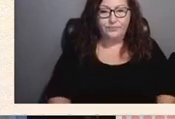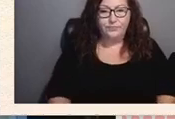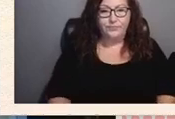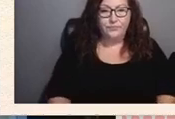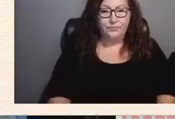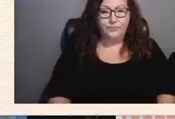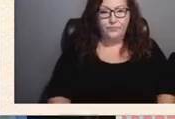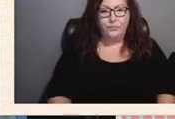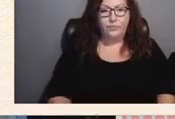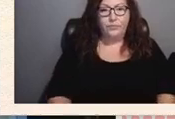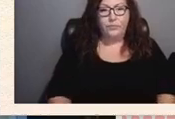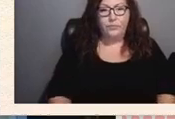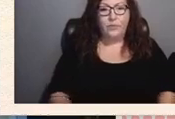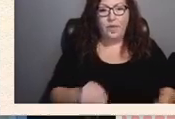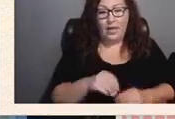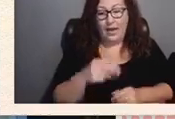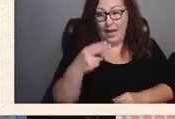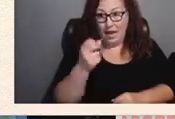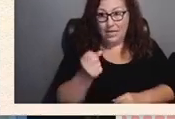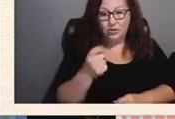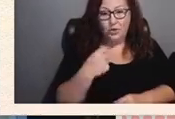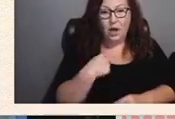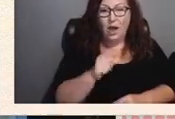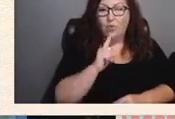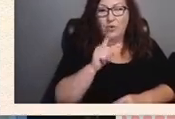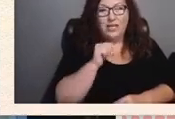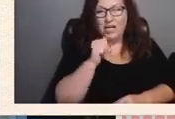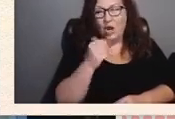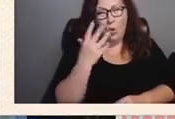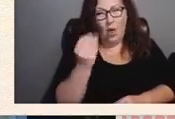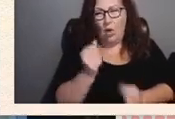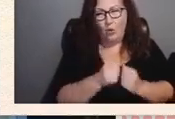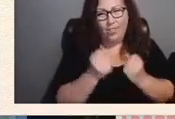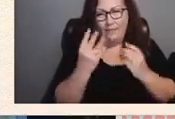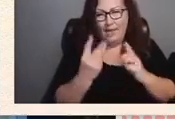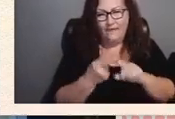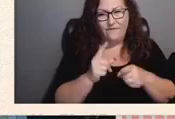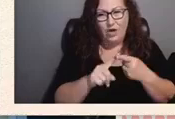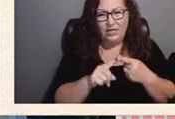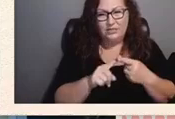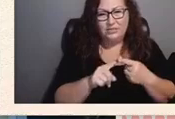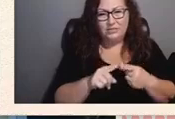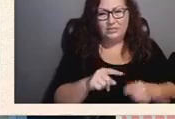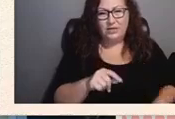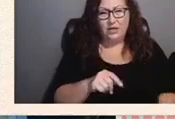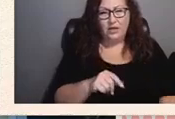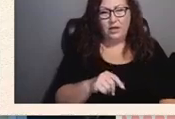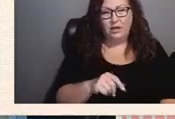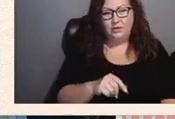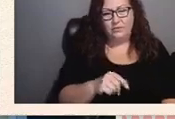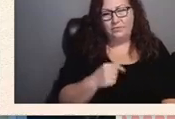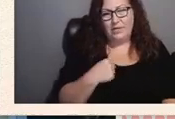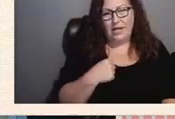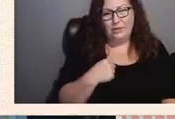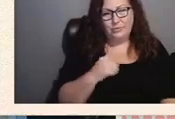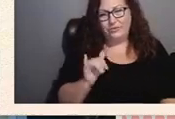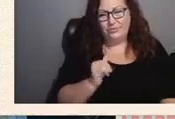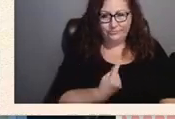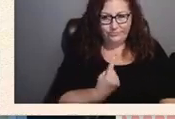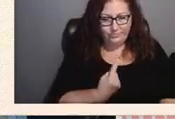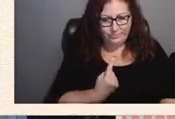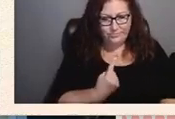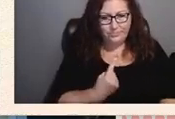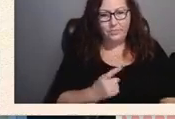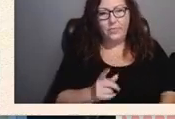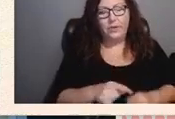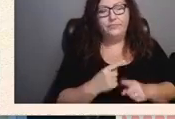In high school, I didn't really go out with a lot of friends. I was just by myself, and then when